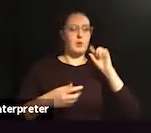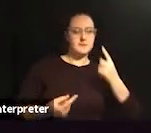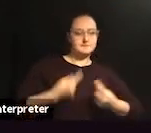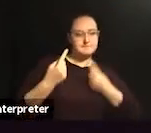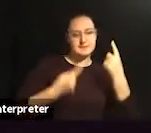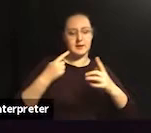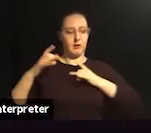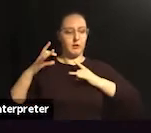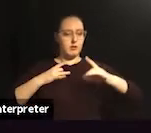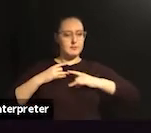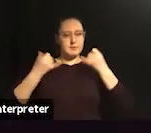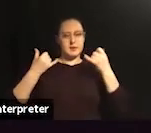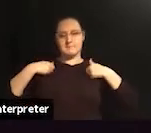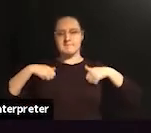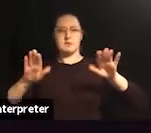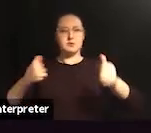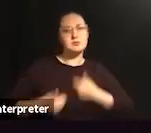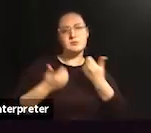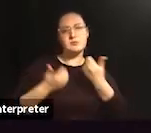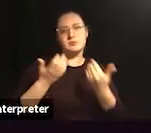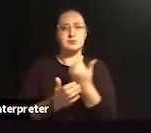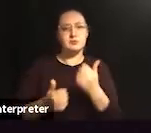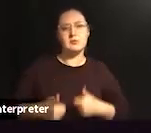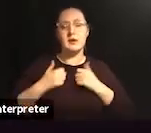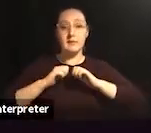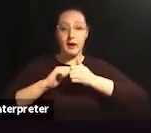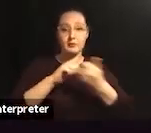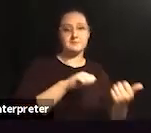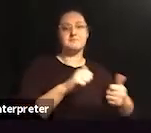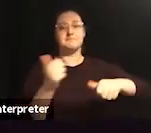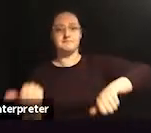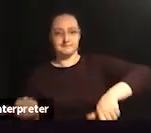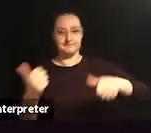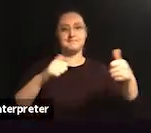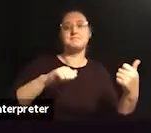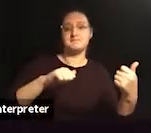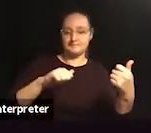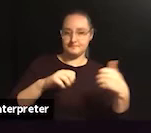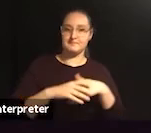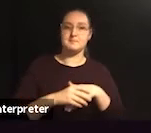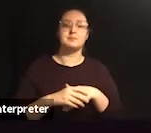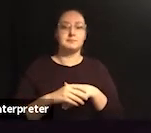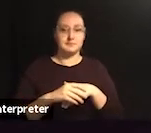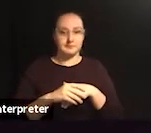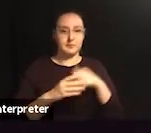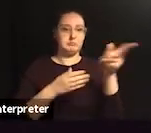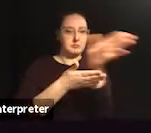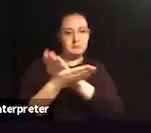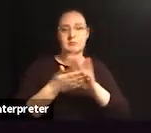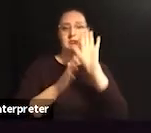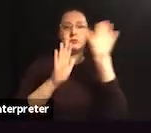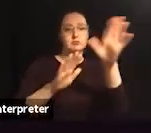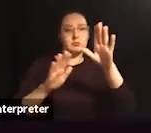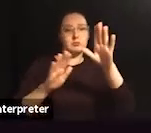of your life-giving Spirit ever cleanses and sacrifices your people, sanctifies your people, bless,